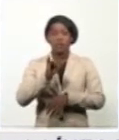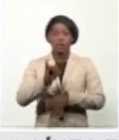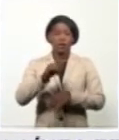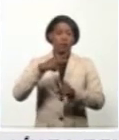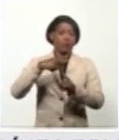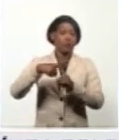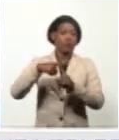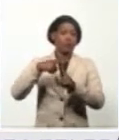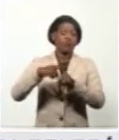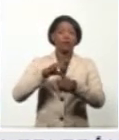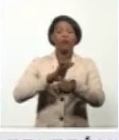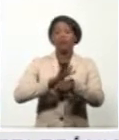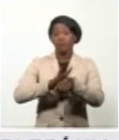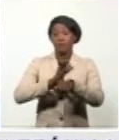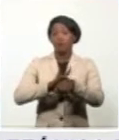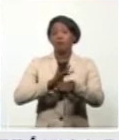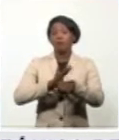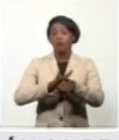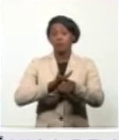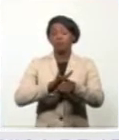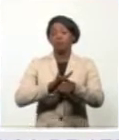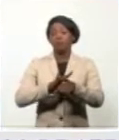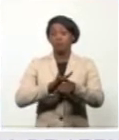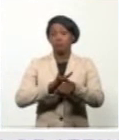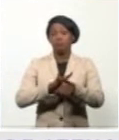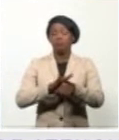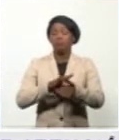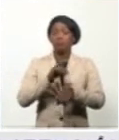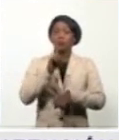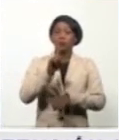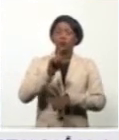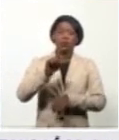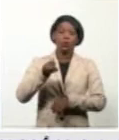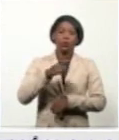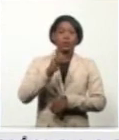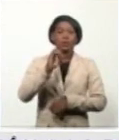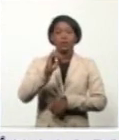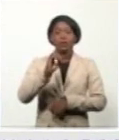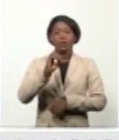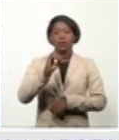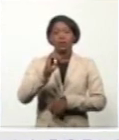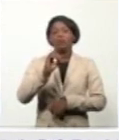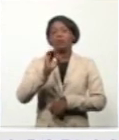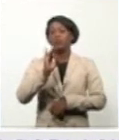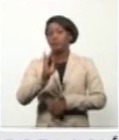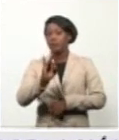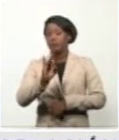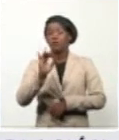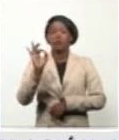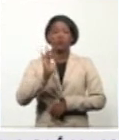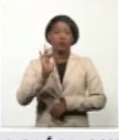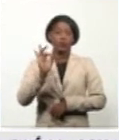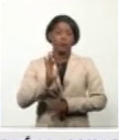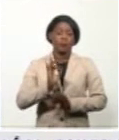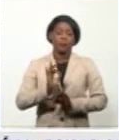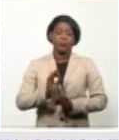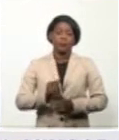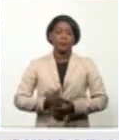laboratory, 124. As a result of the study of these 1,492